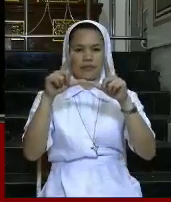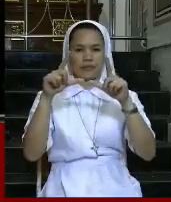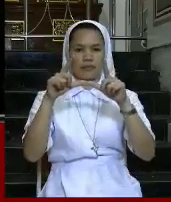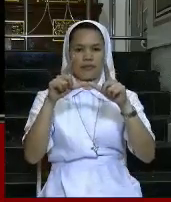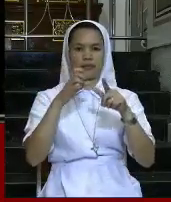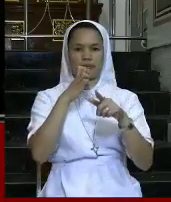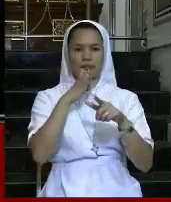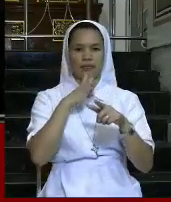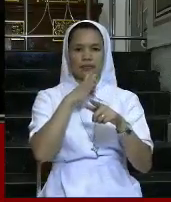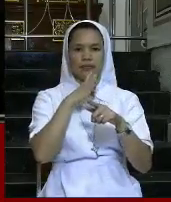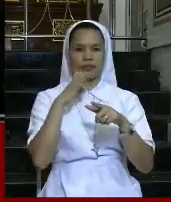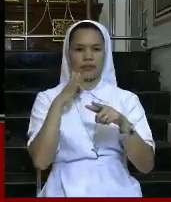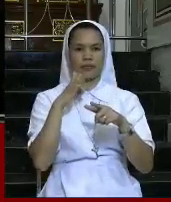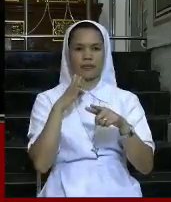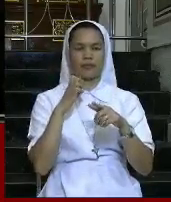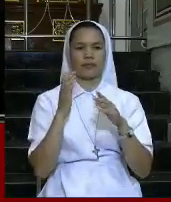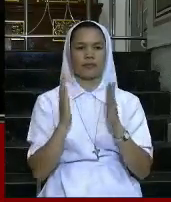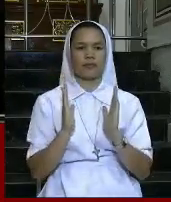Eucharist.